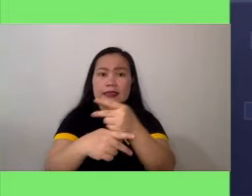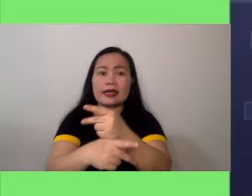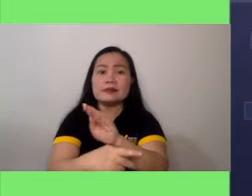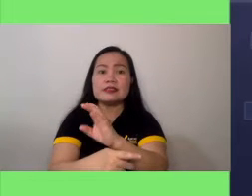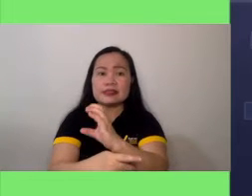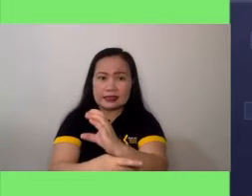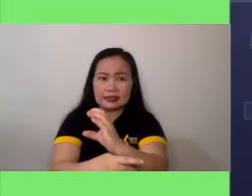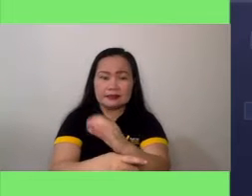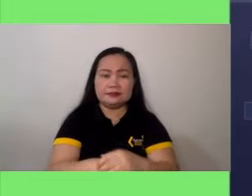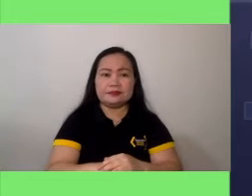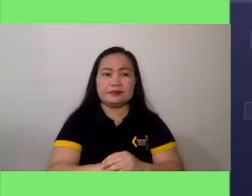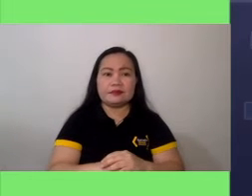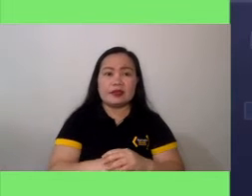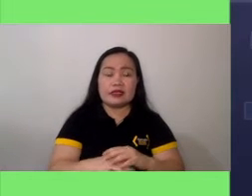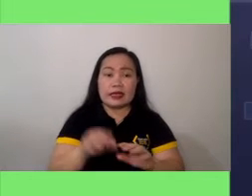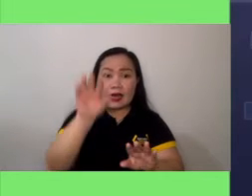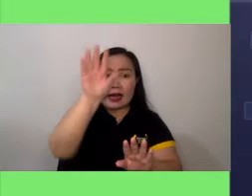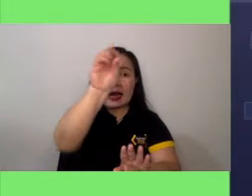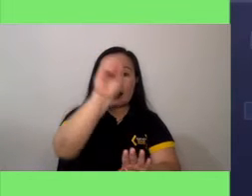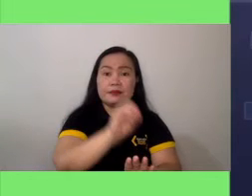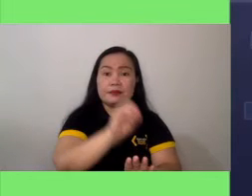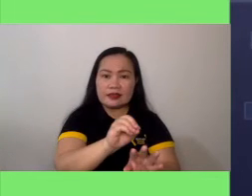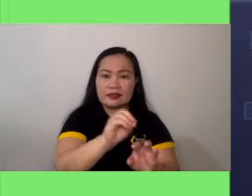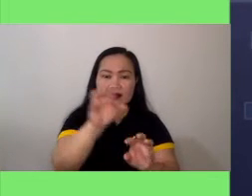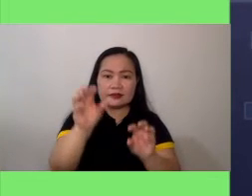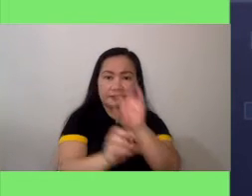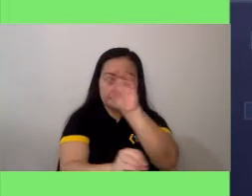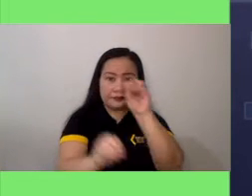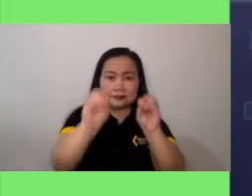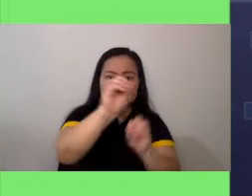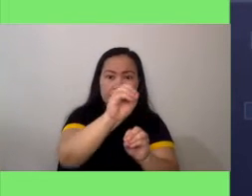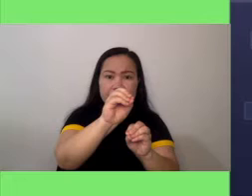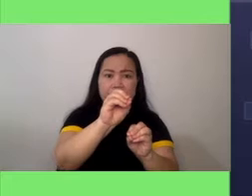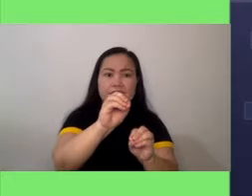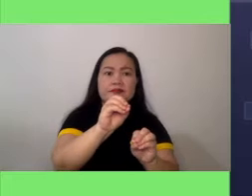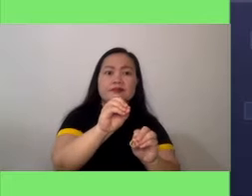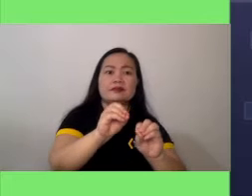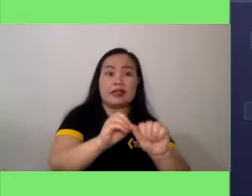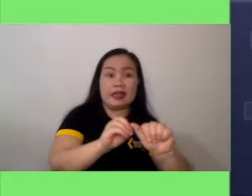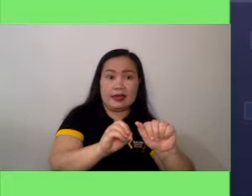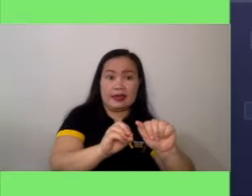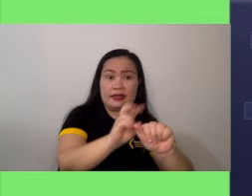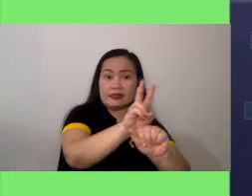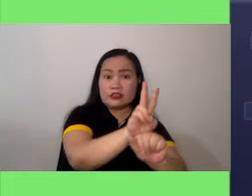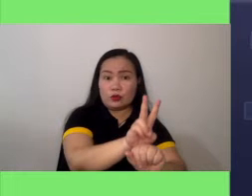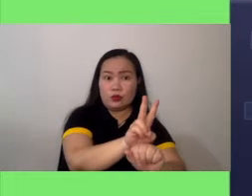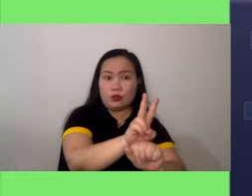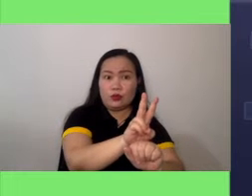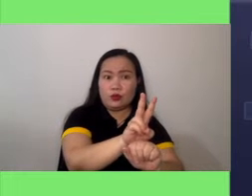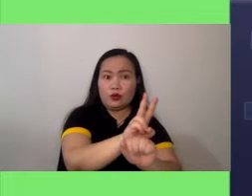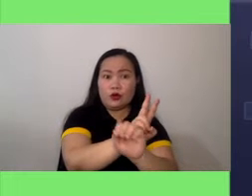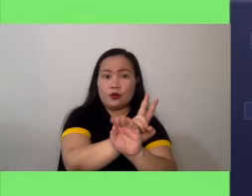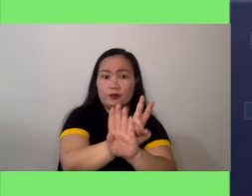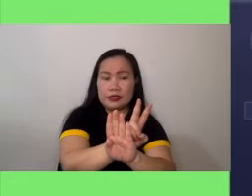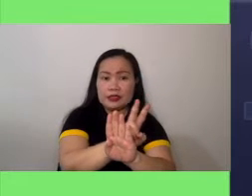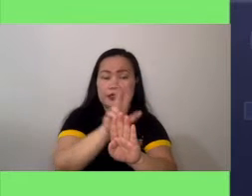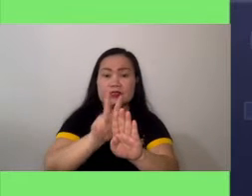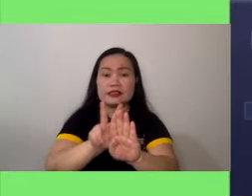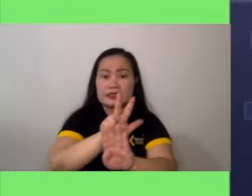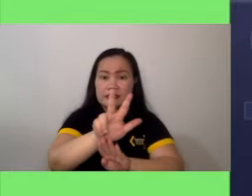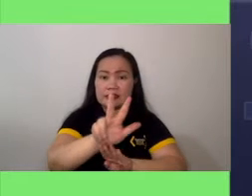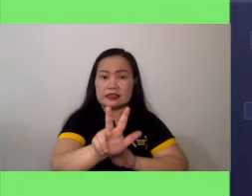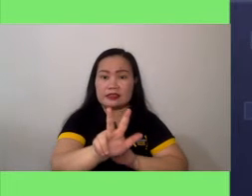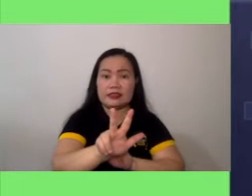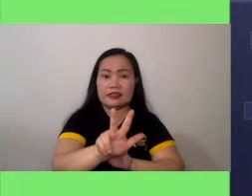B times C. Okay. So, all you have to do is to substitute and replace the variable with the